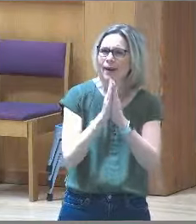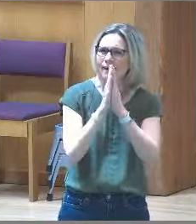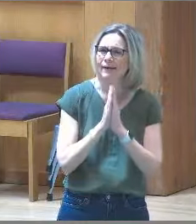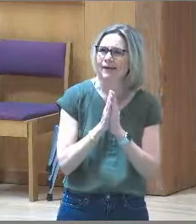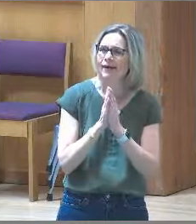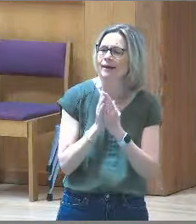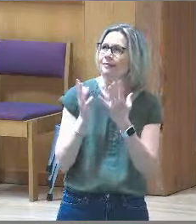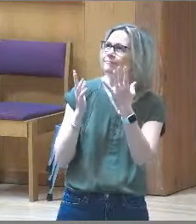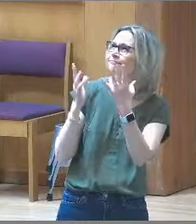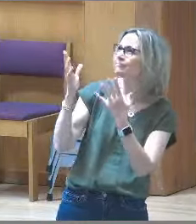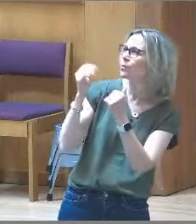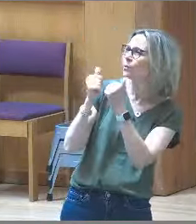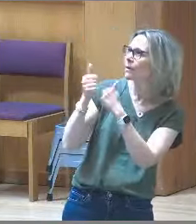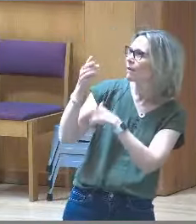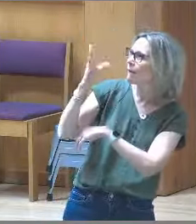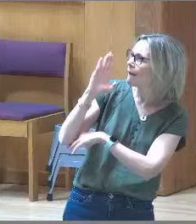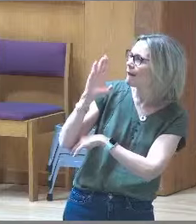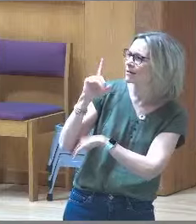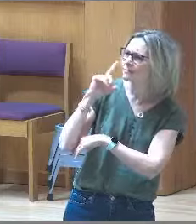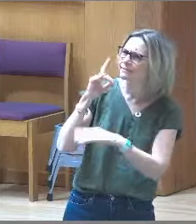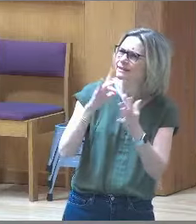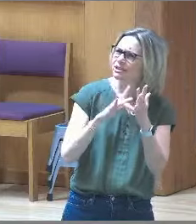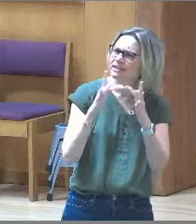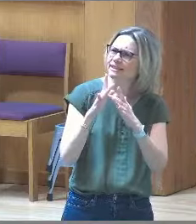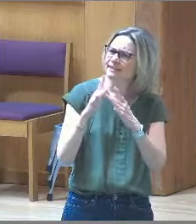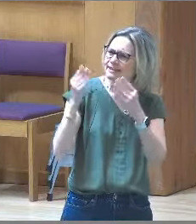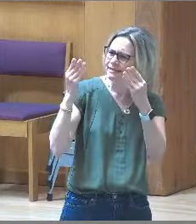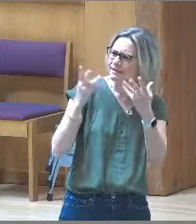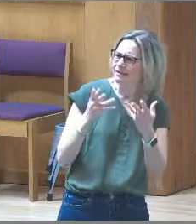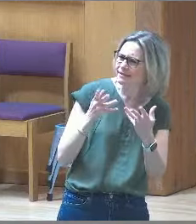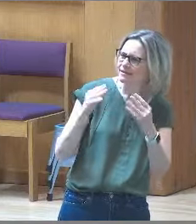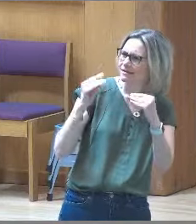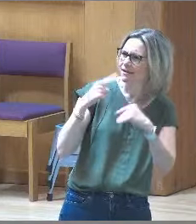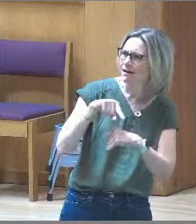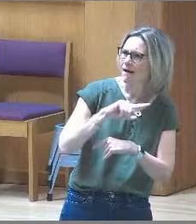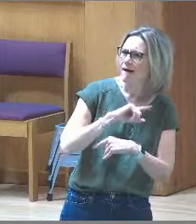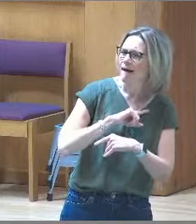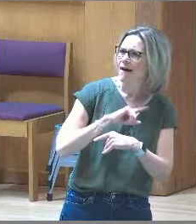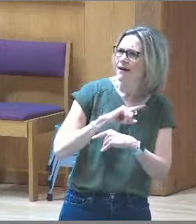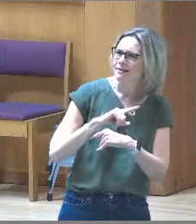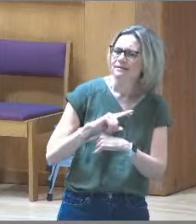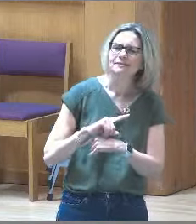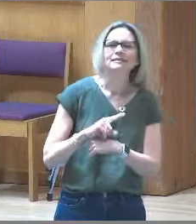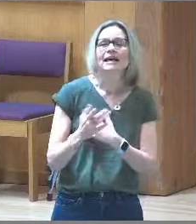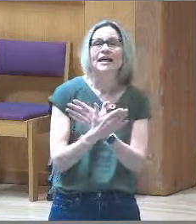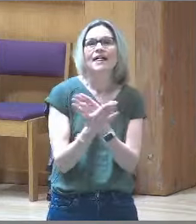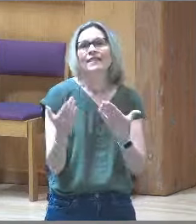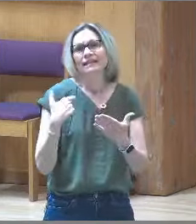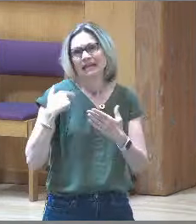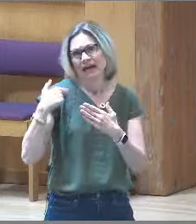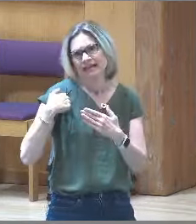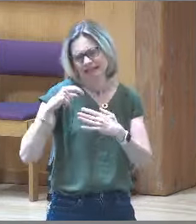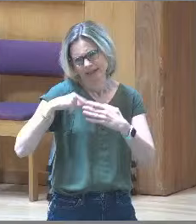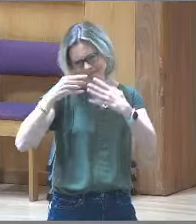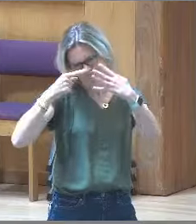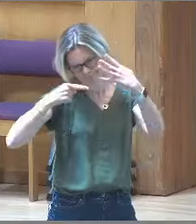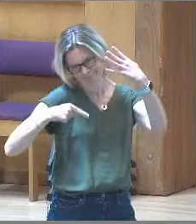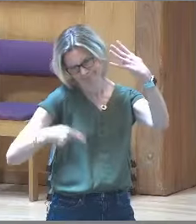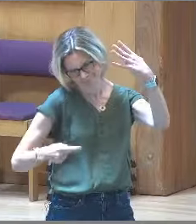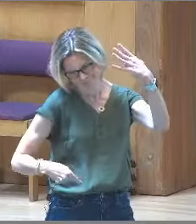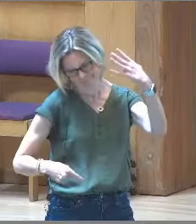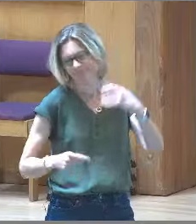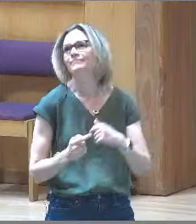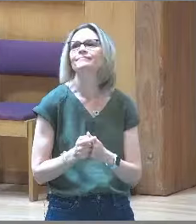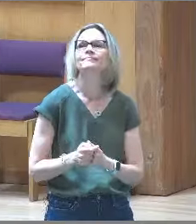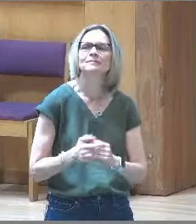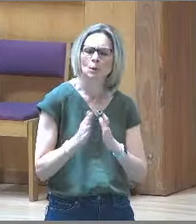God, do you think that Jesus is telling us the only thing that you can do is you take a list of things and say, okay, God, this is what I want. I want to